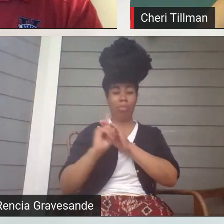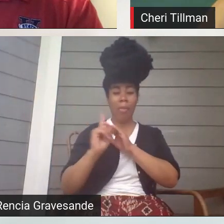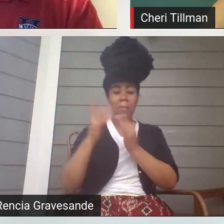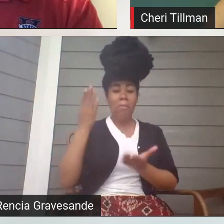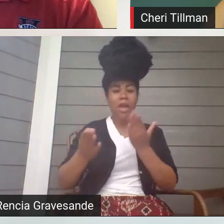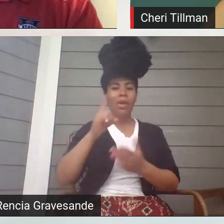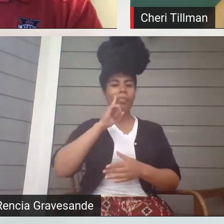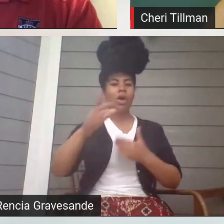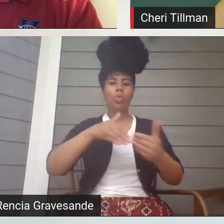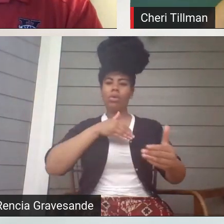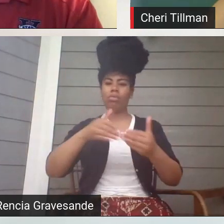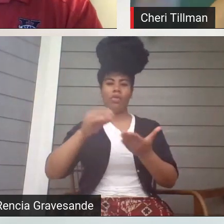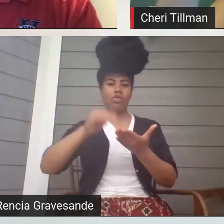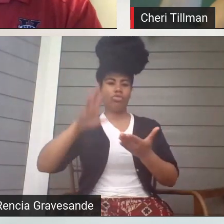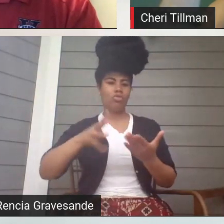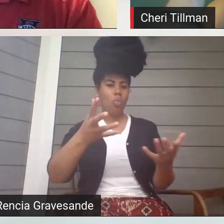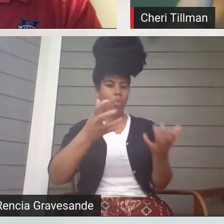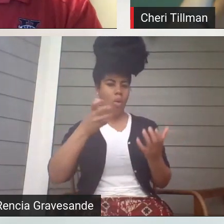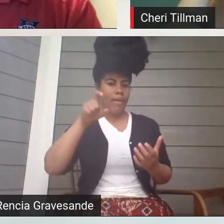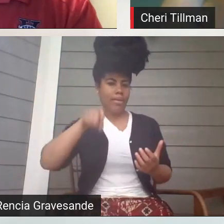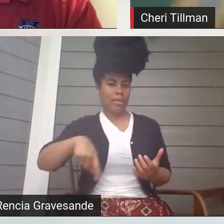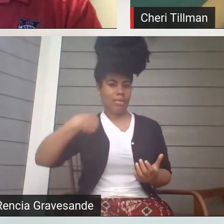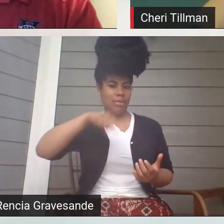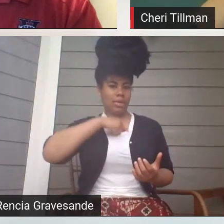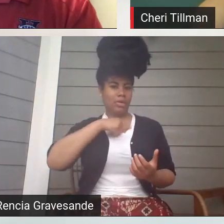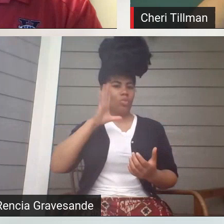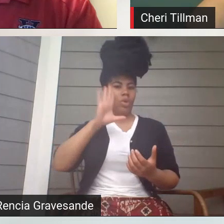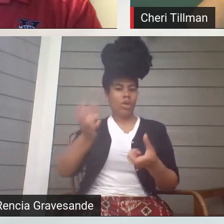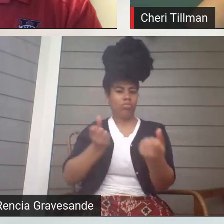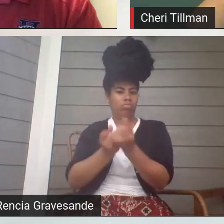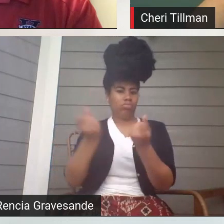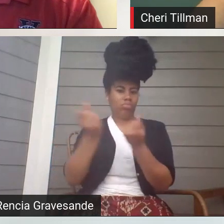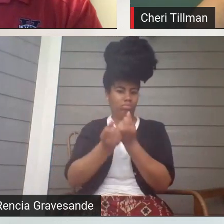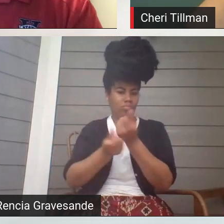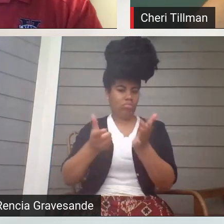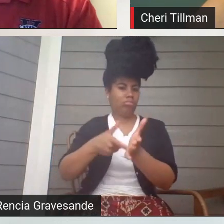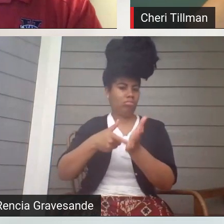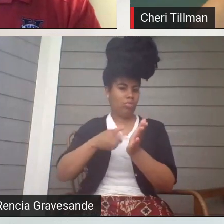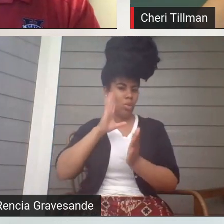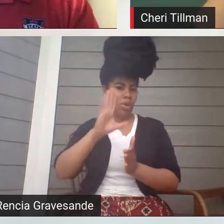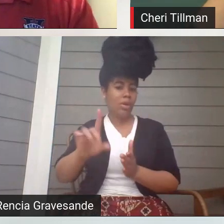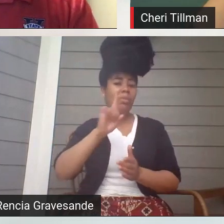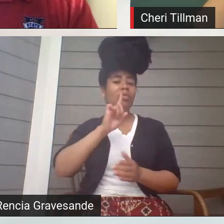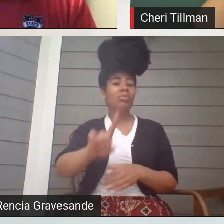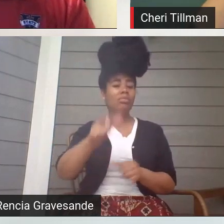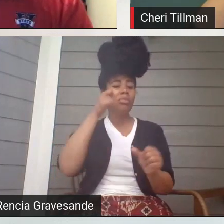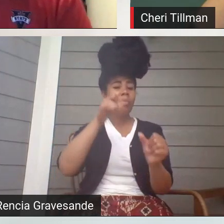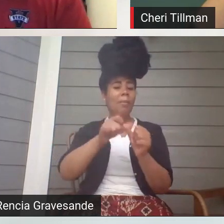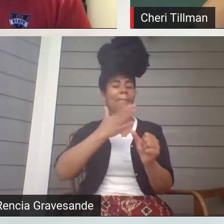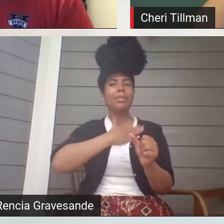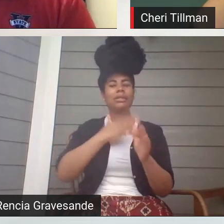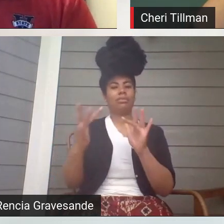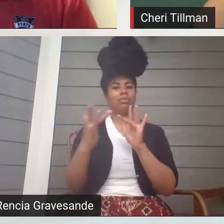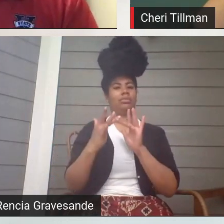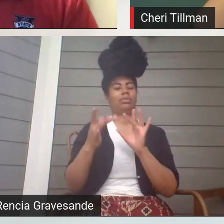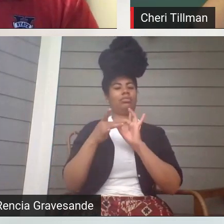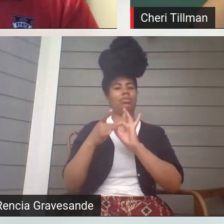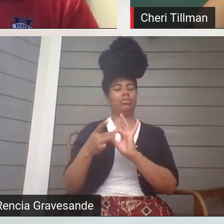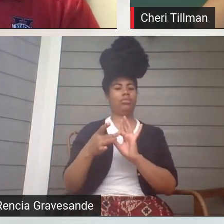but it's really important that they maintain contact with us. But let me just hit some of the points